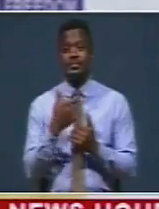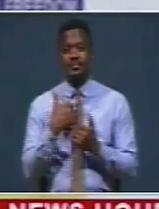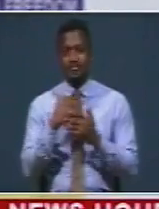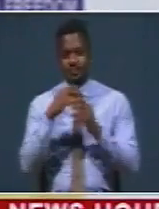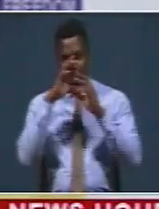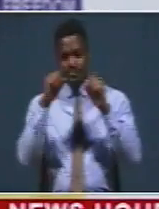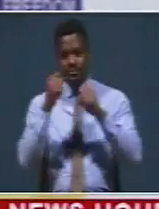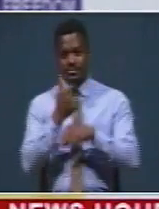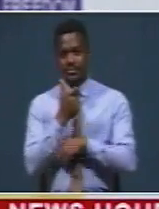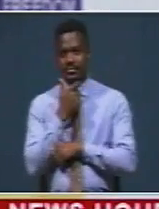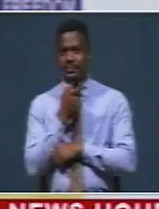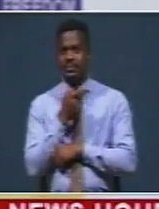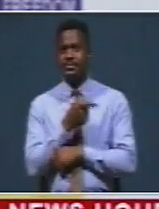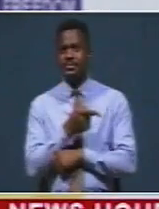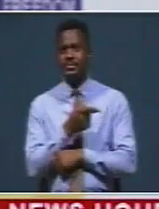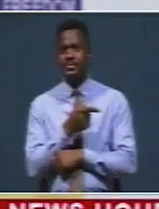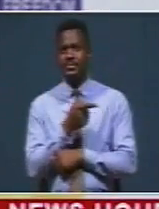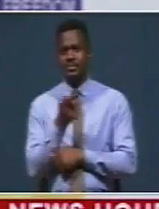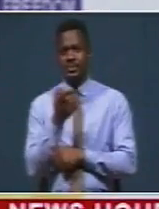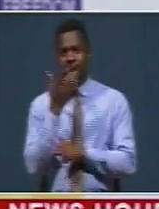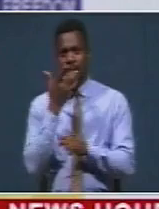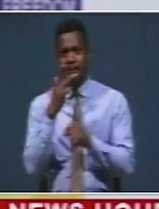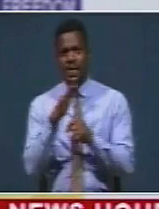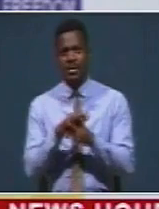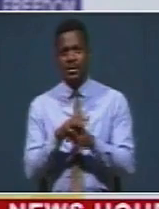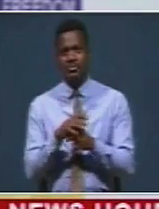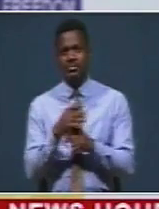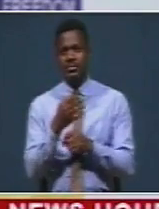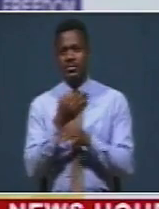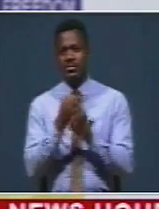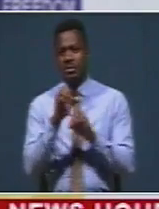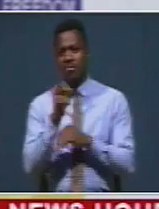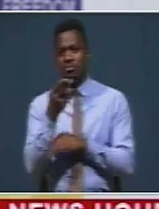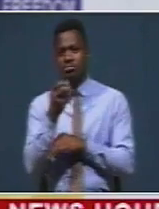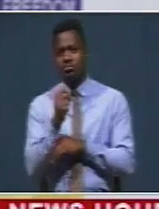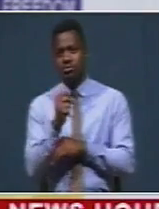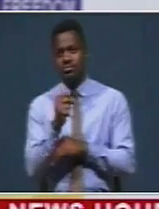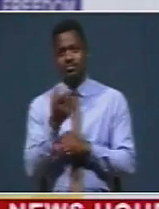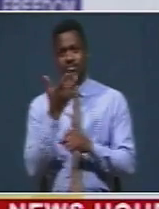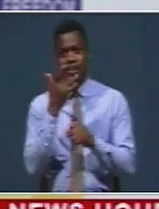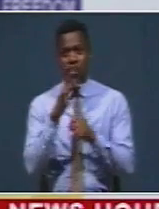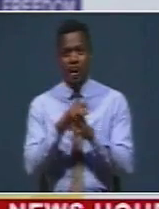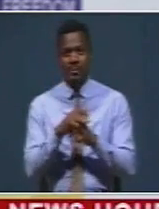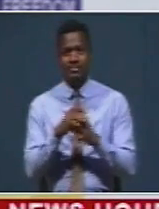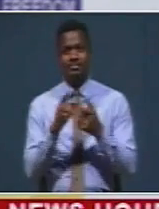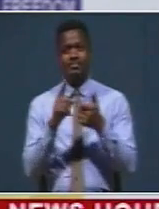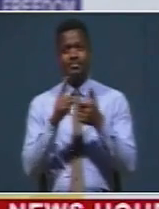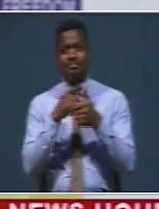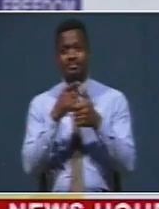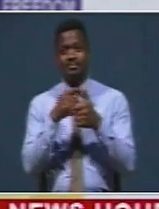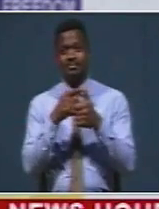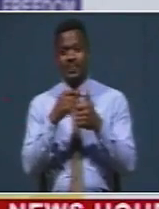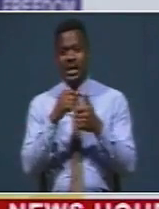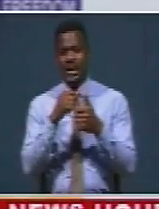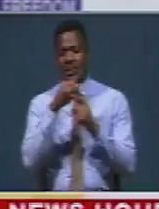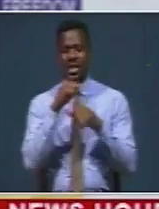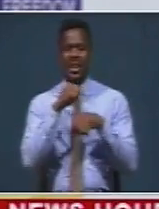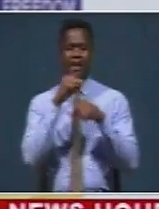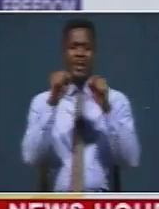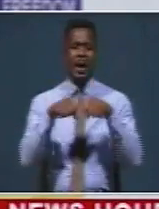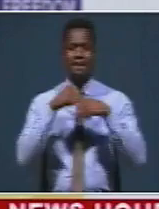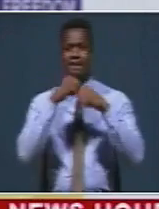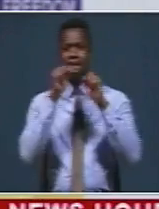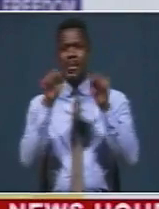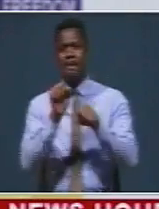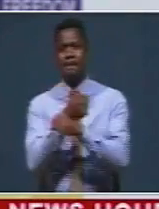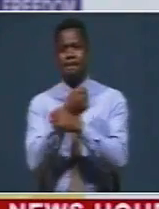President Akufo-Addo, who promised free senior high school education. They said it was impossible. It was